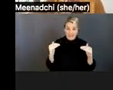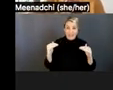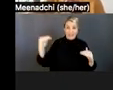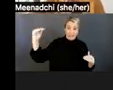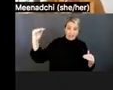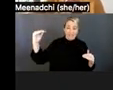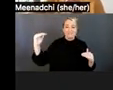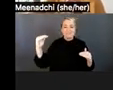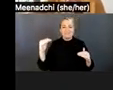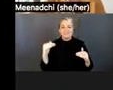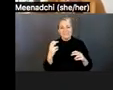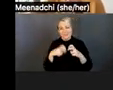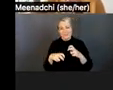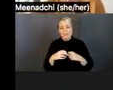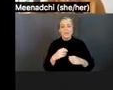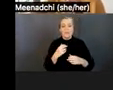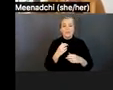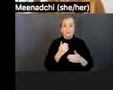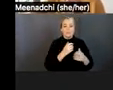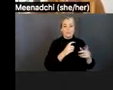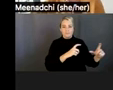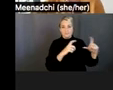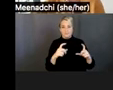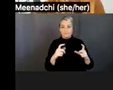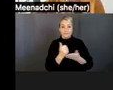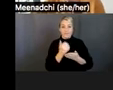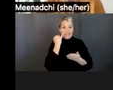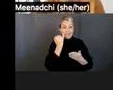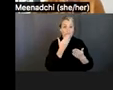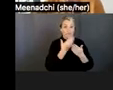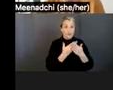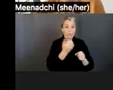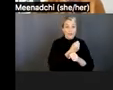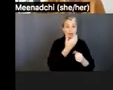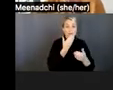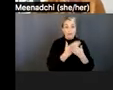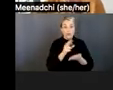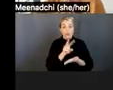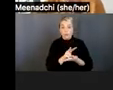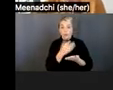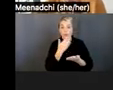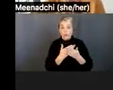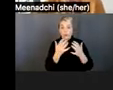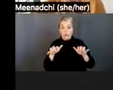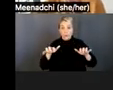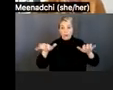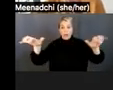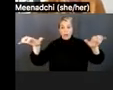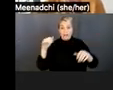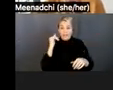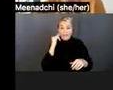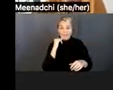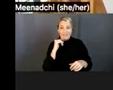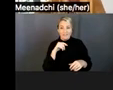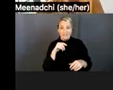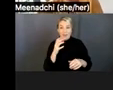It's helpful if we have a good winner, a good loser, a good crowd. So if the winner is not going to be like, ha, ha, ha, you